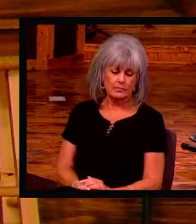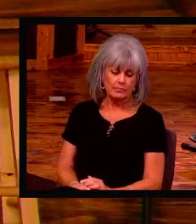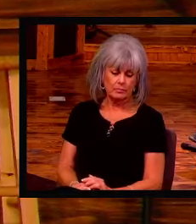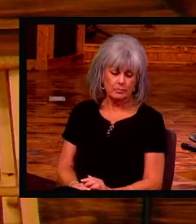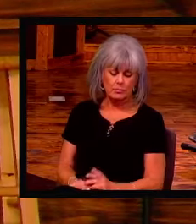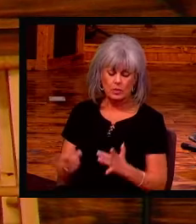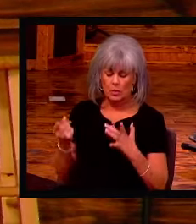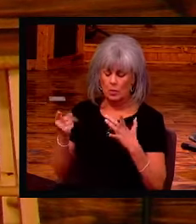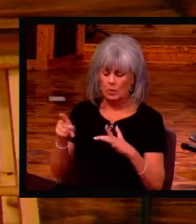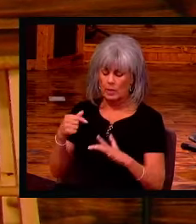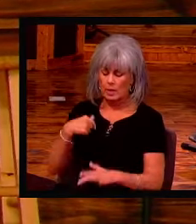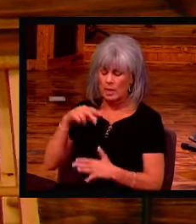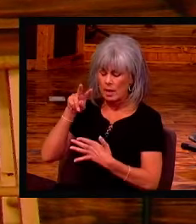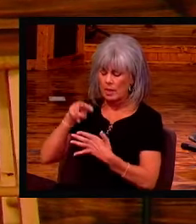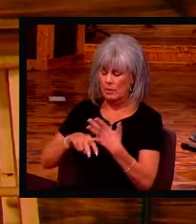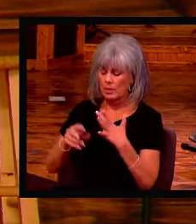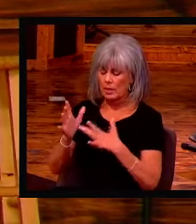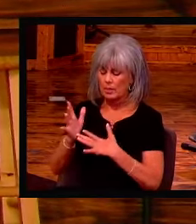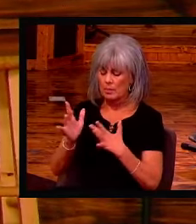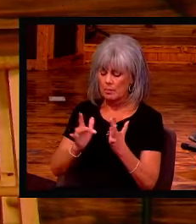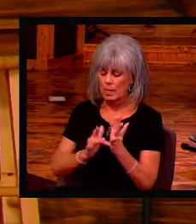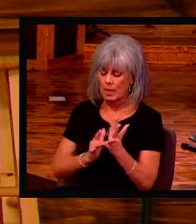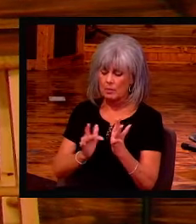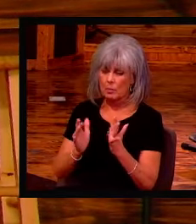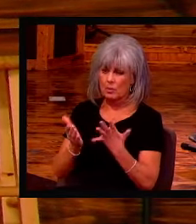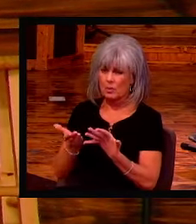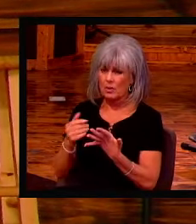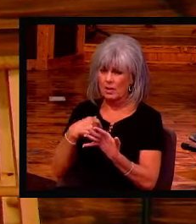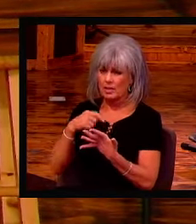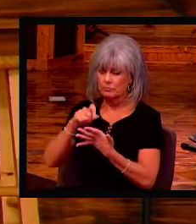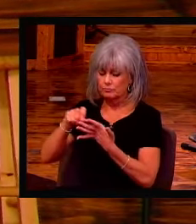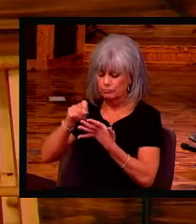When I read the Bible, I'll write notes in it, and